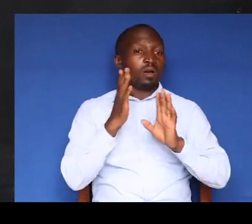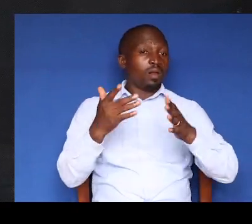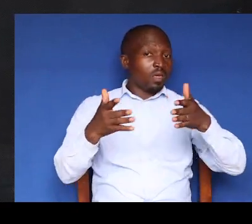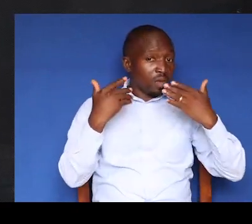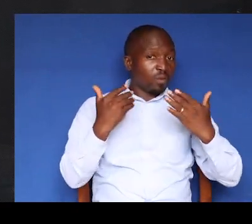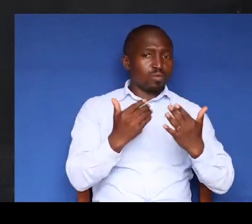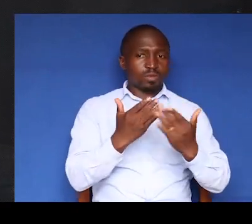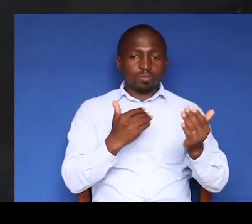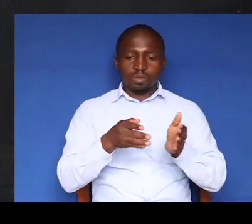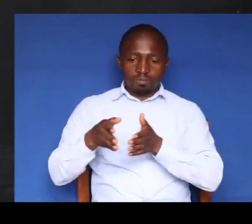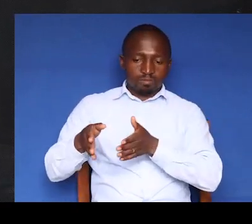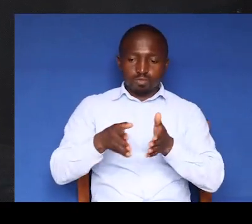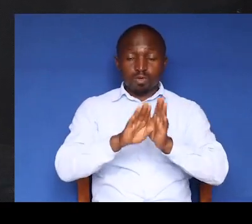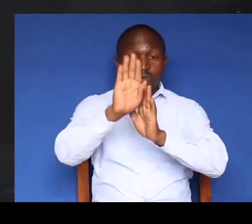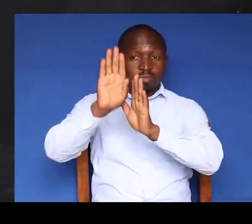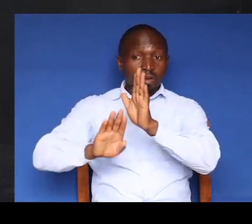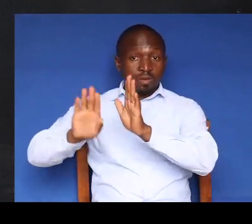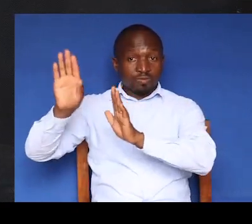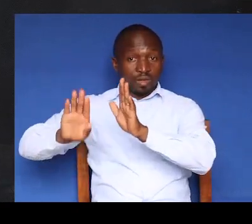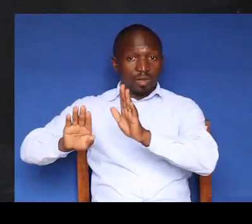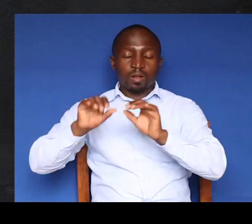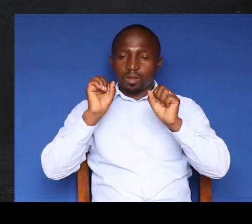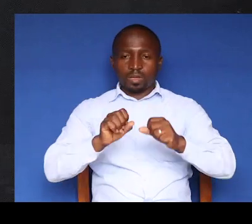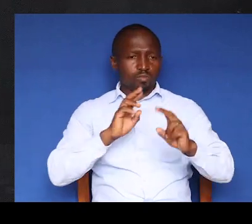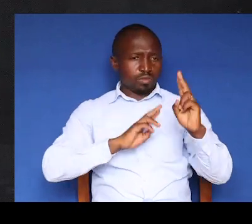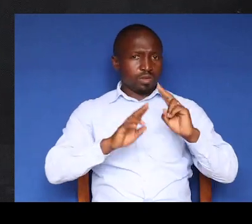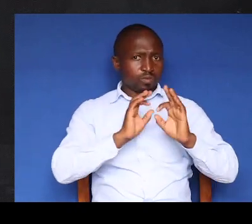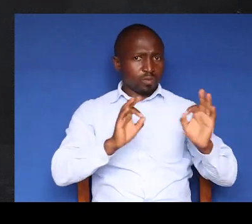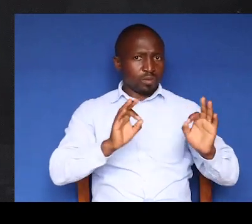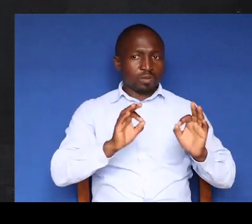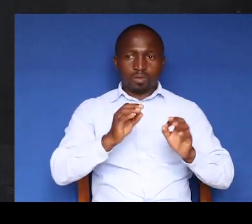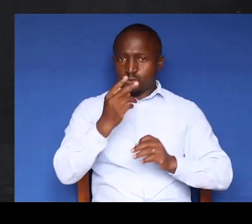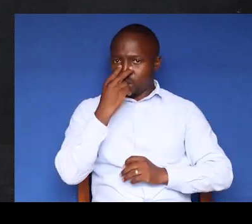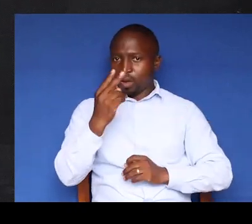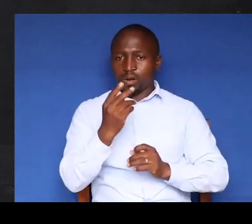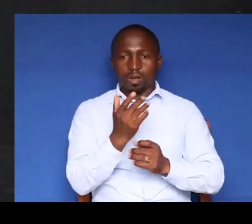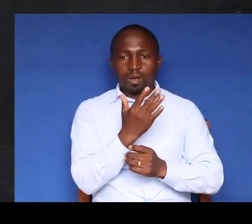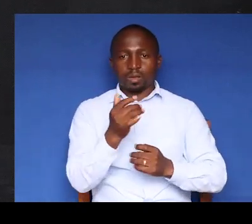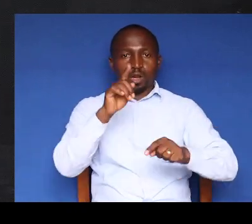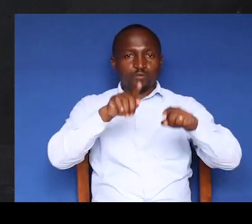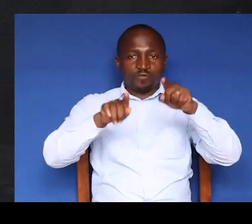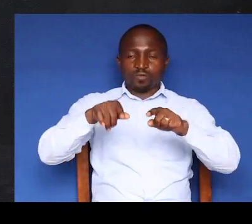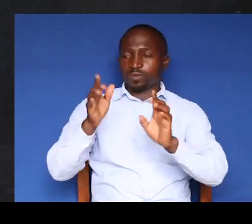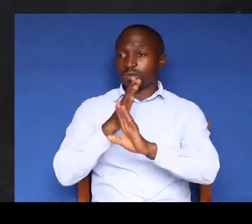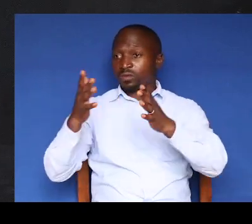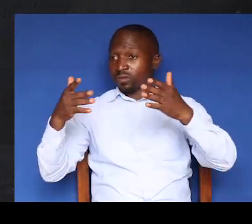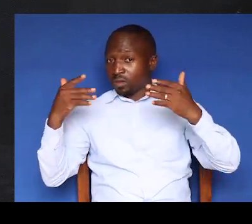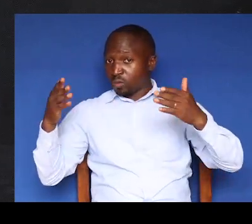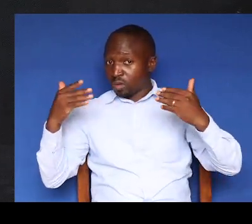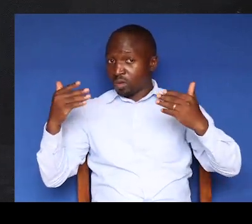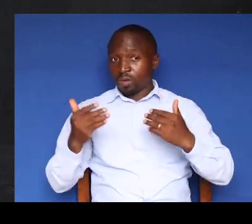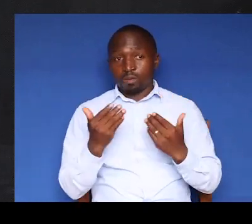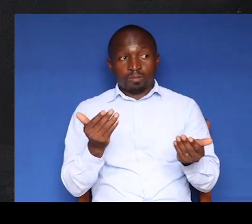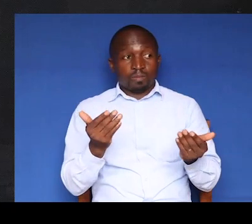well discussed by taking into consideration of the different climatic types. The most